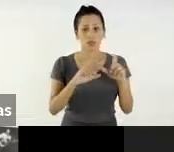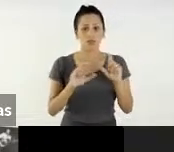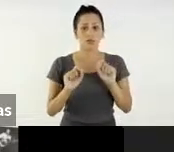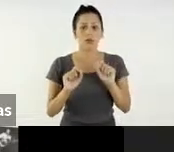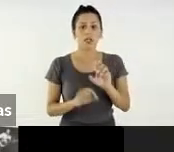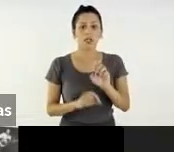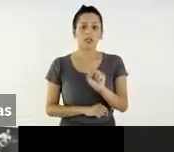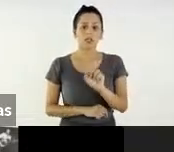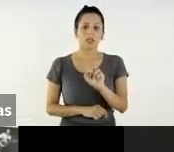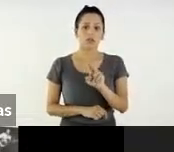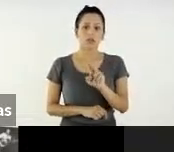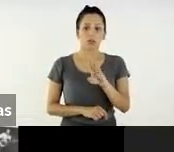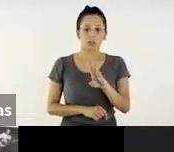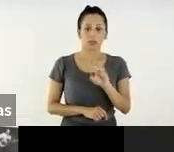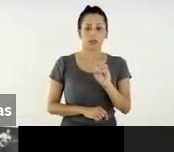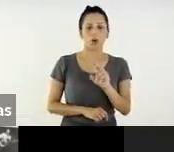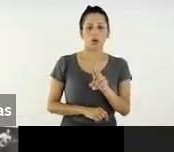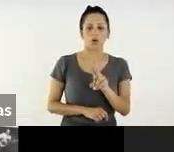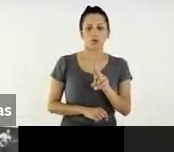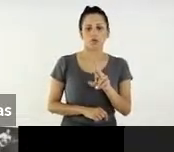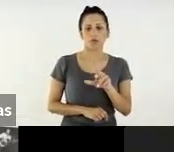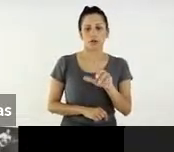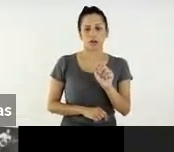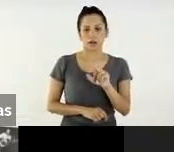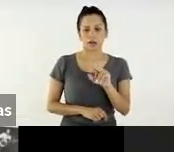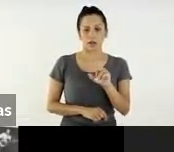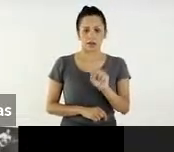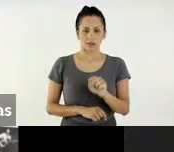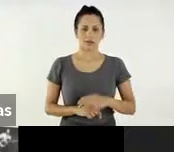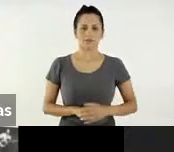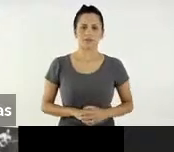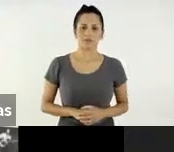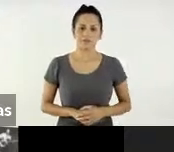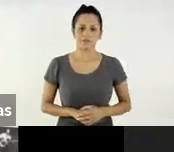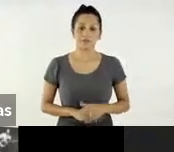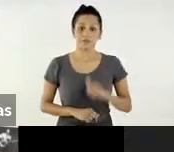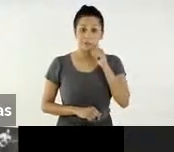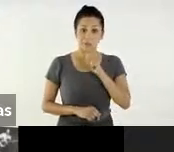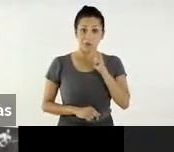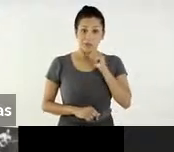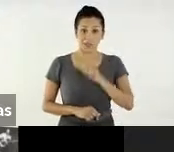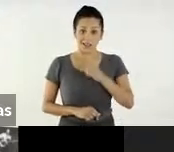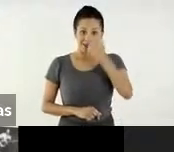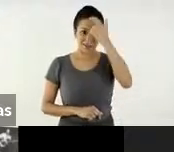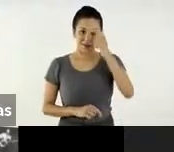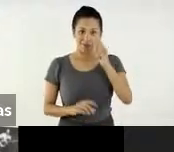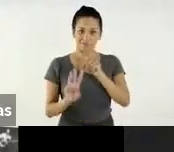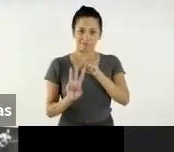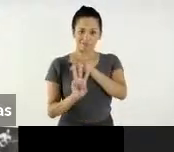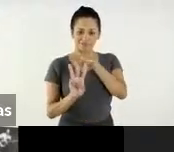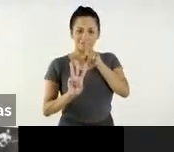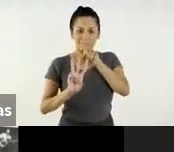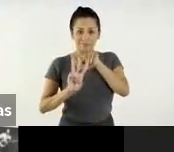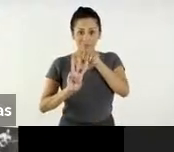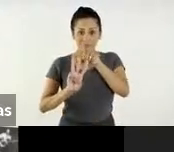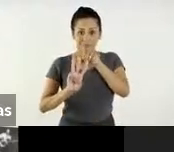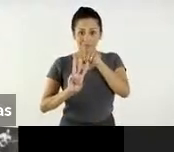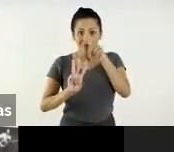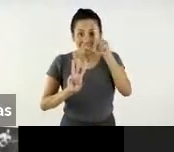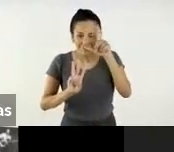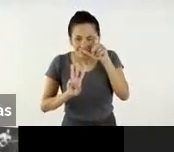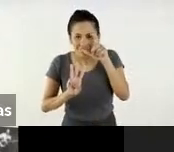T. Corinne, who is pictured here in the center, is one of the either 4 to 6